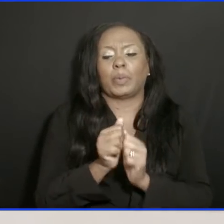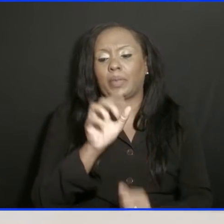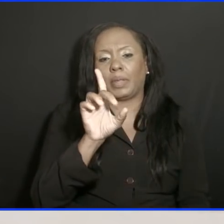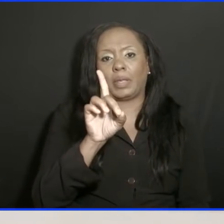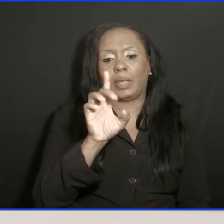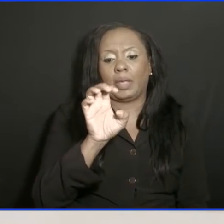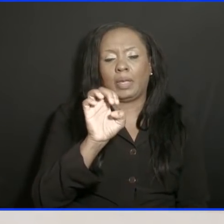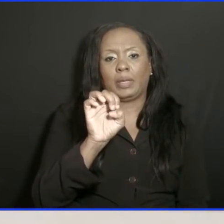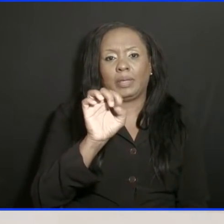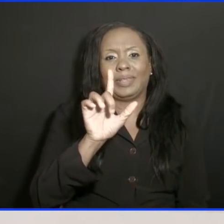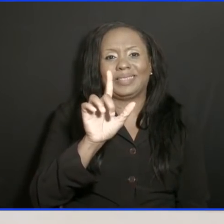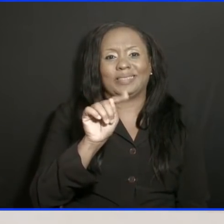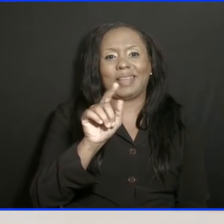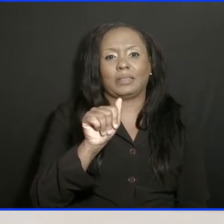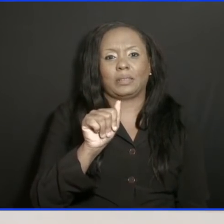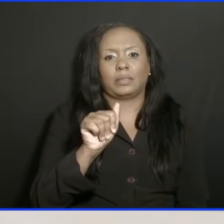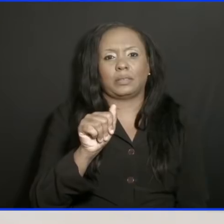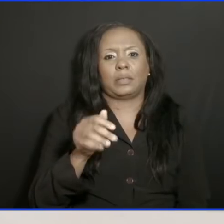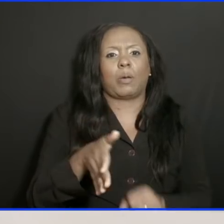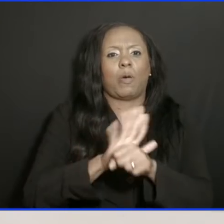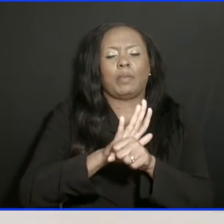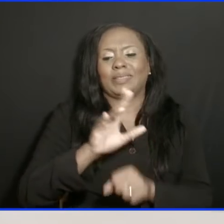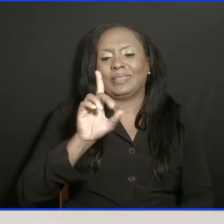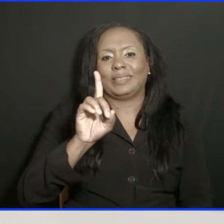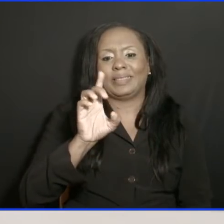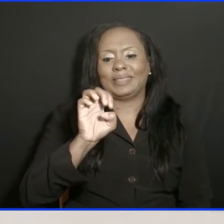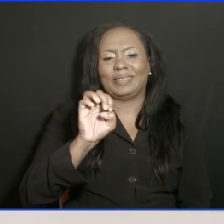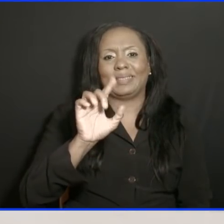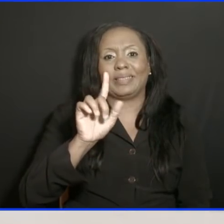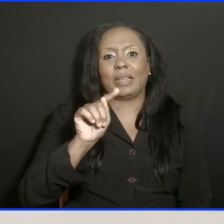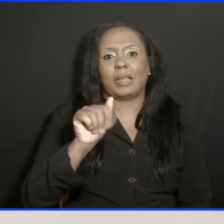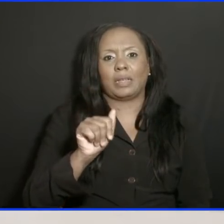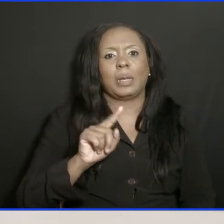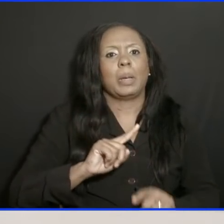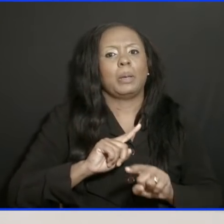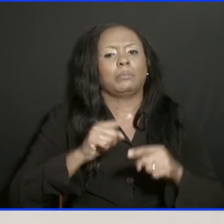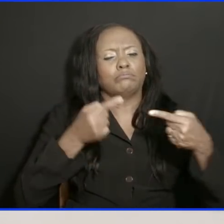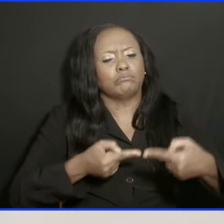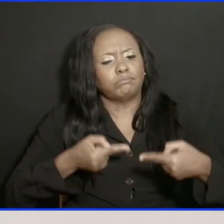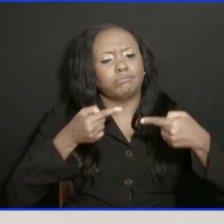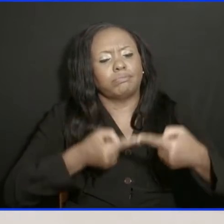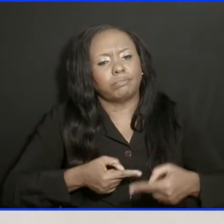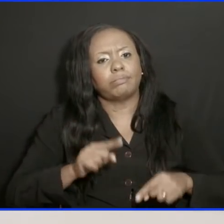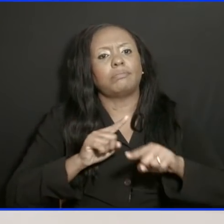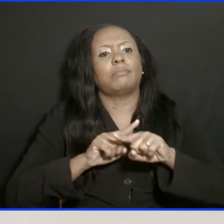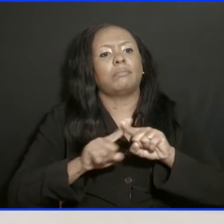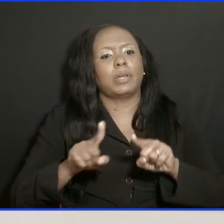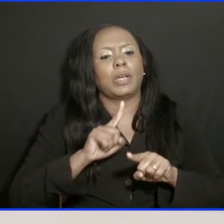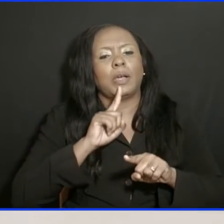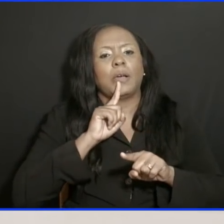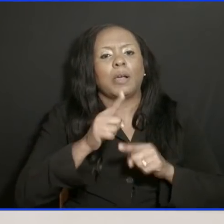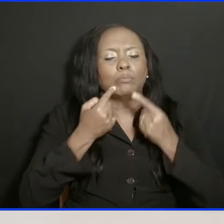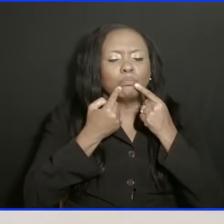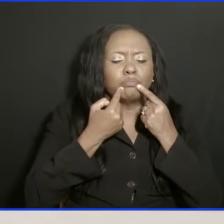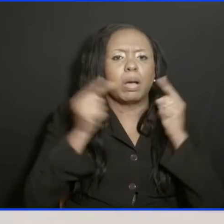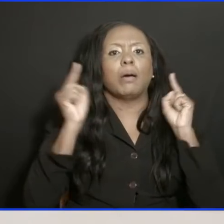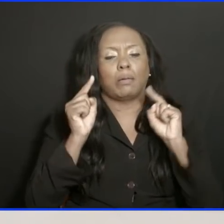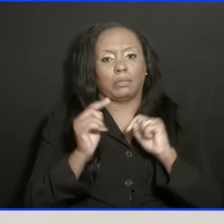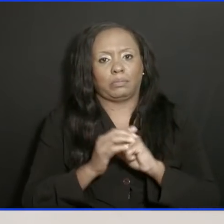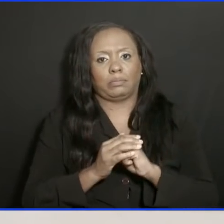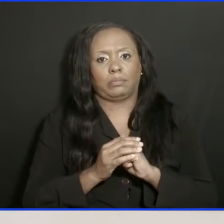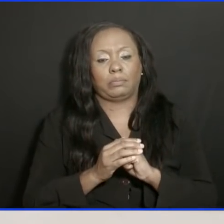was very difficult, but we were able to wrestle with that particular monster. Most